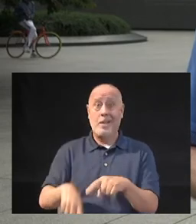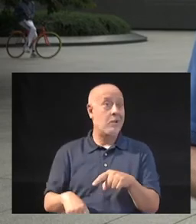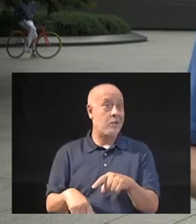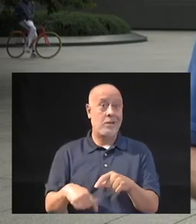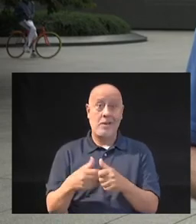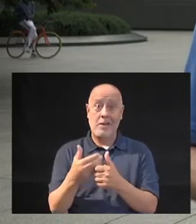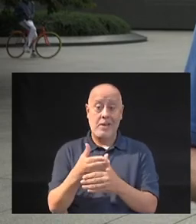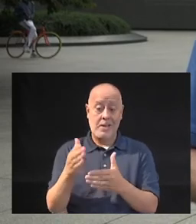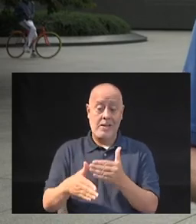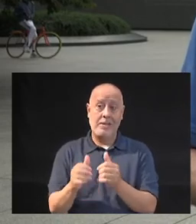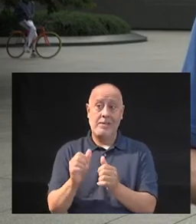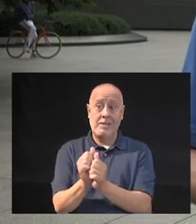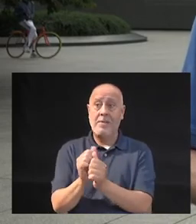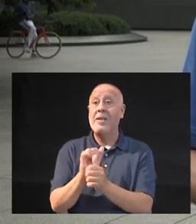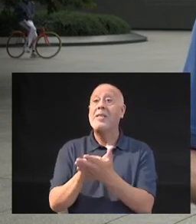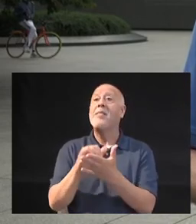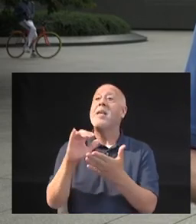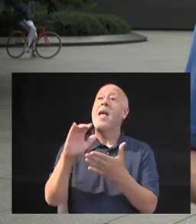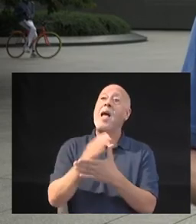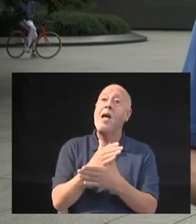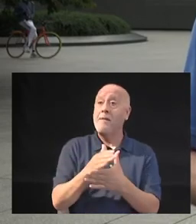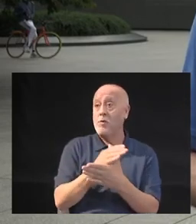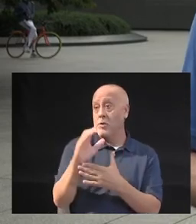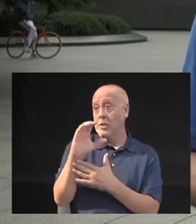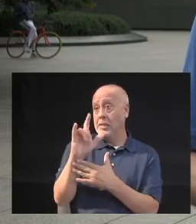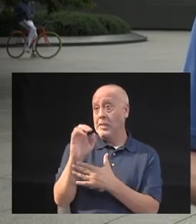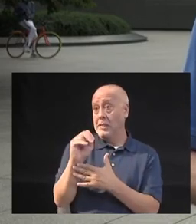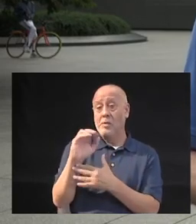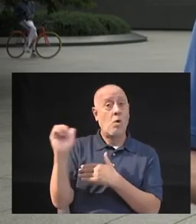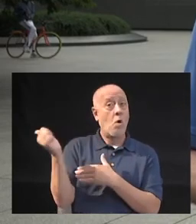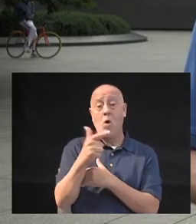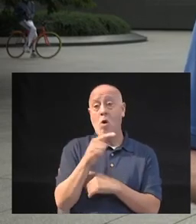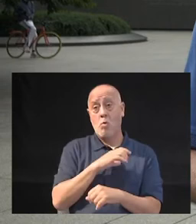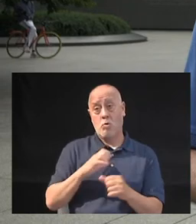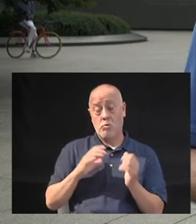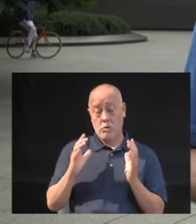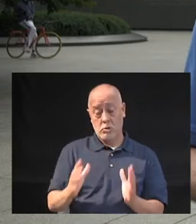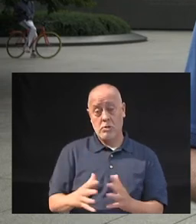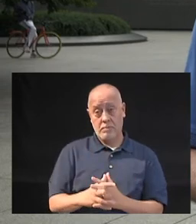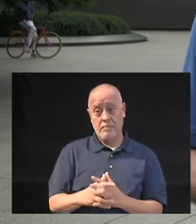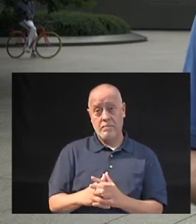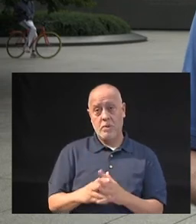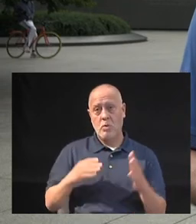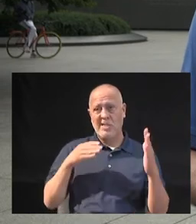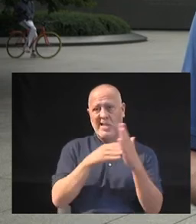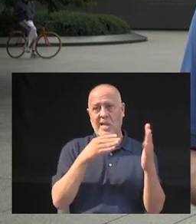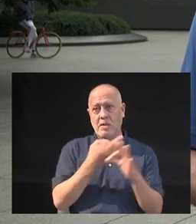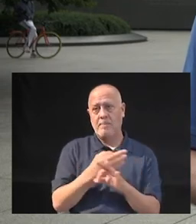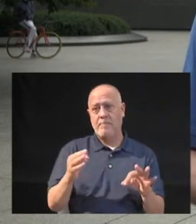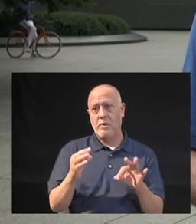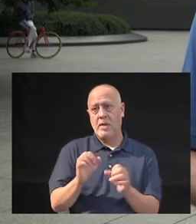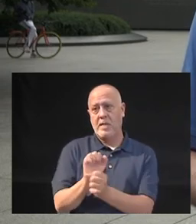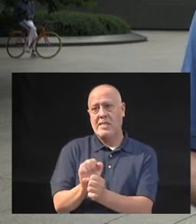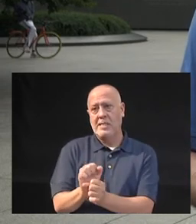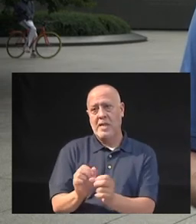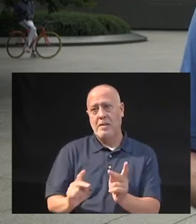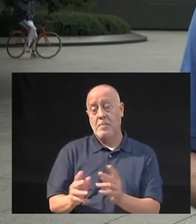it is that the average citizen, almost all of whom were Christians, was against freeing enslaved